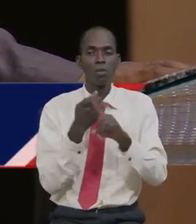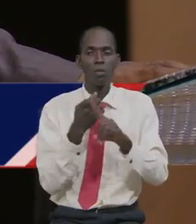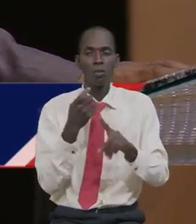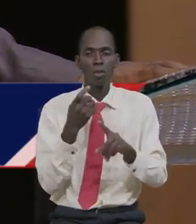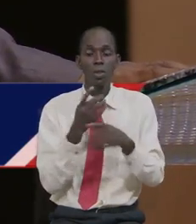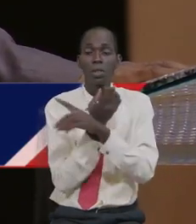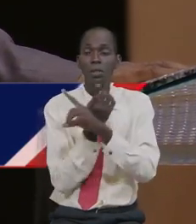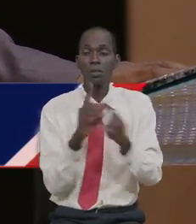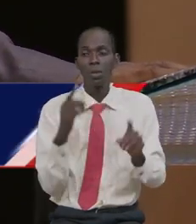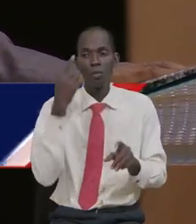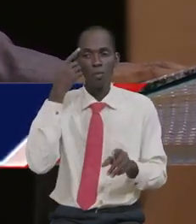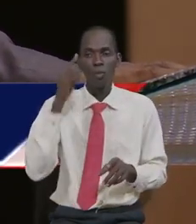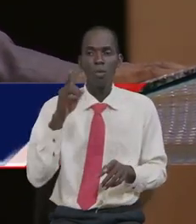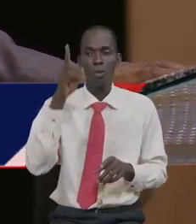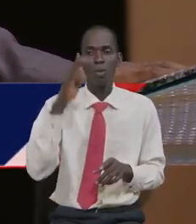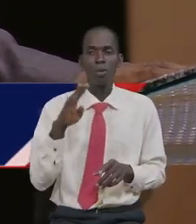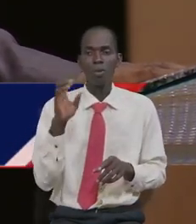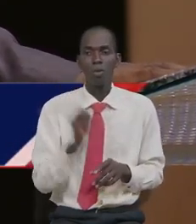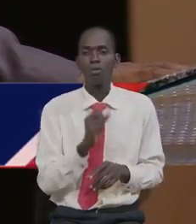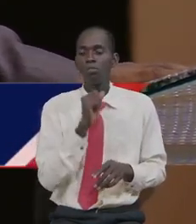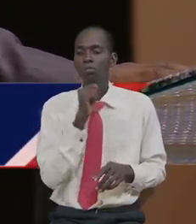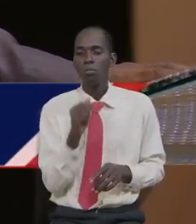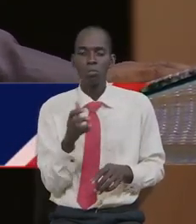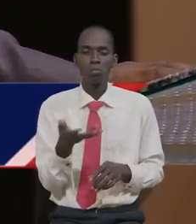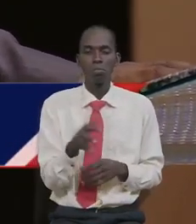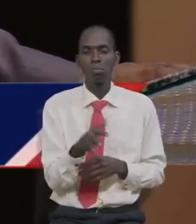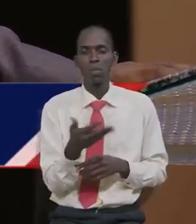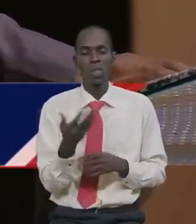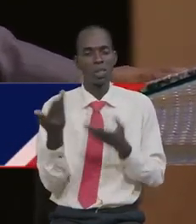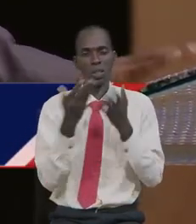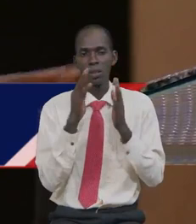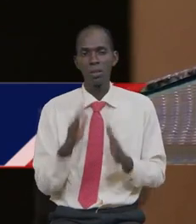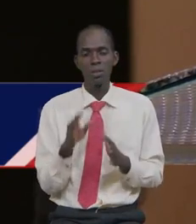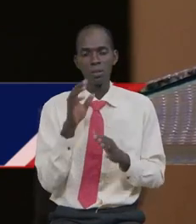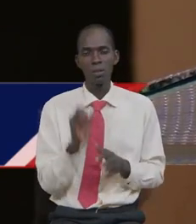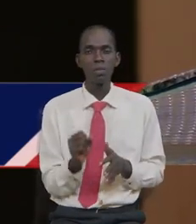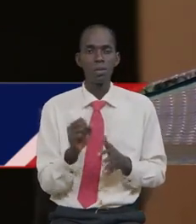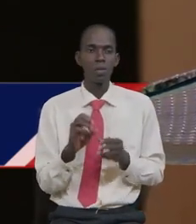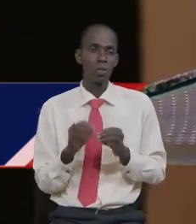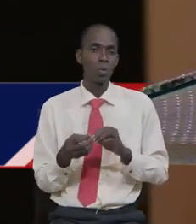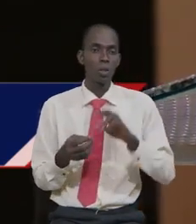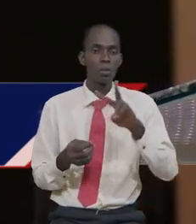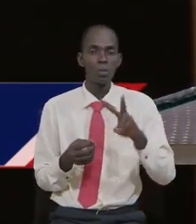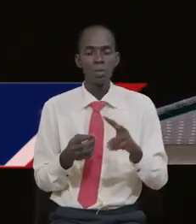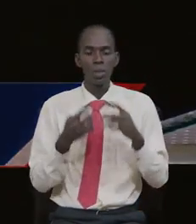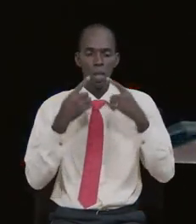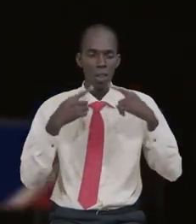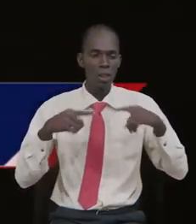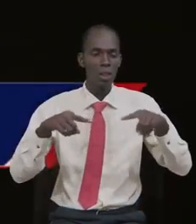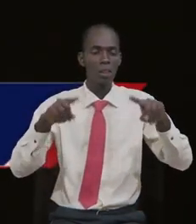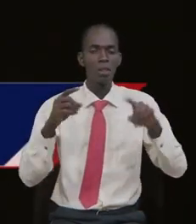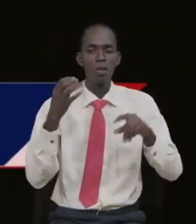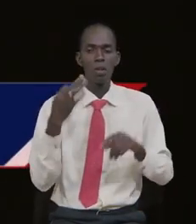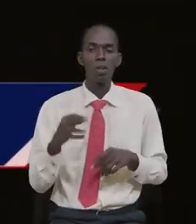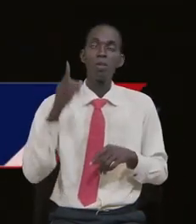uncompromising servants. They will not compromise. Because of that, God delivered them. Number two, declaration of